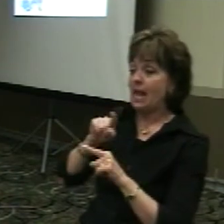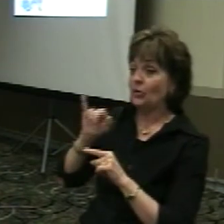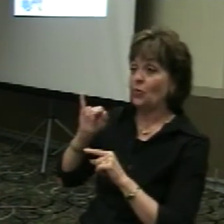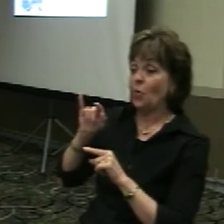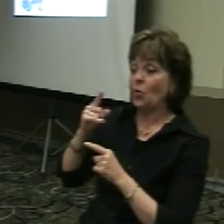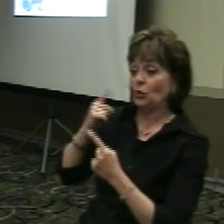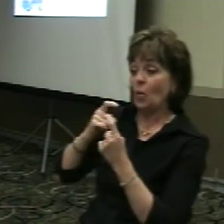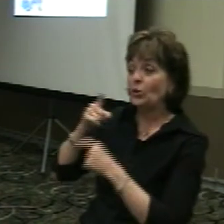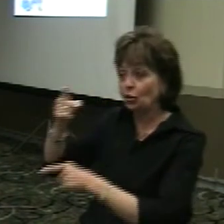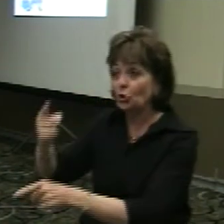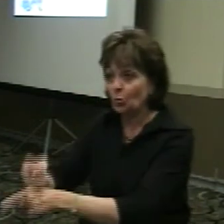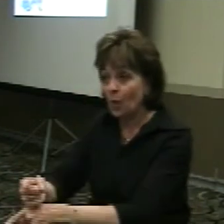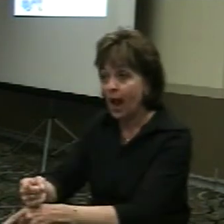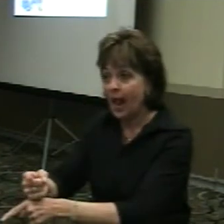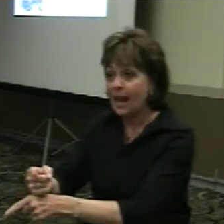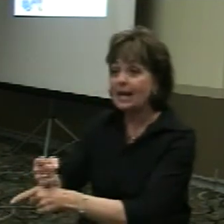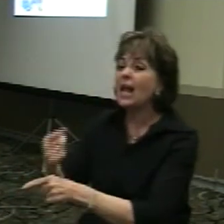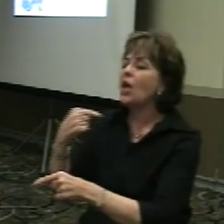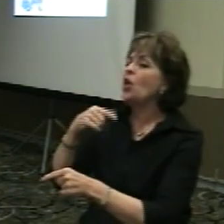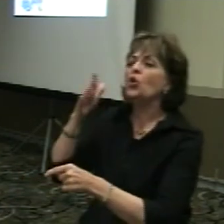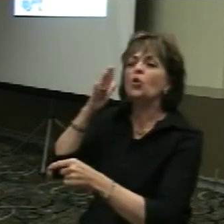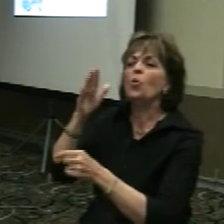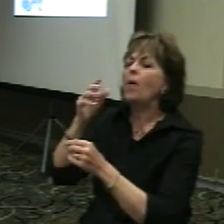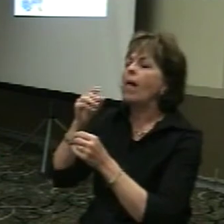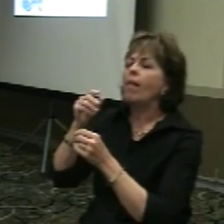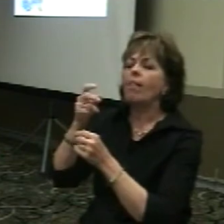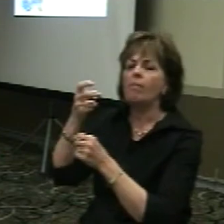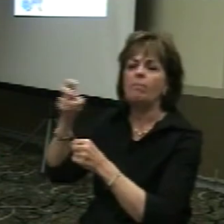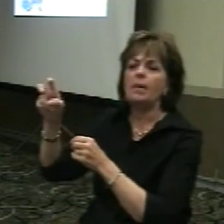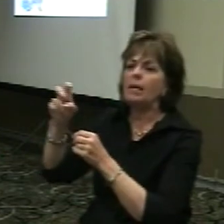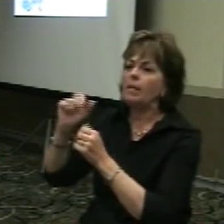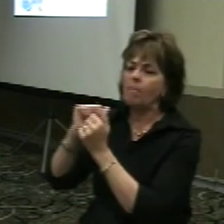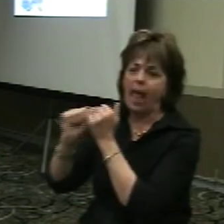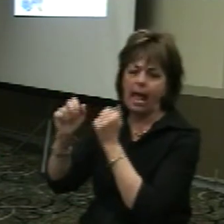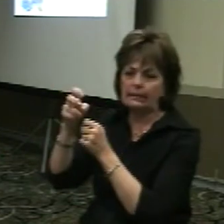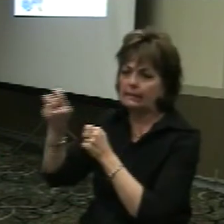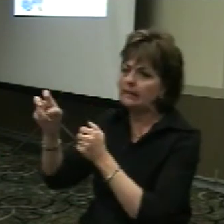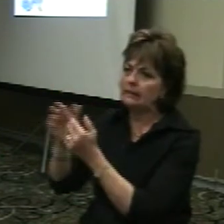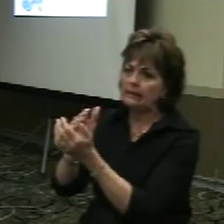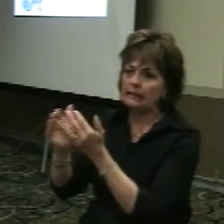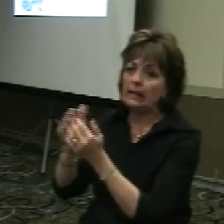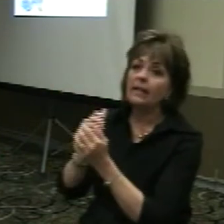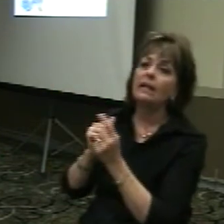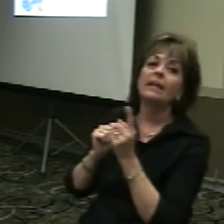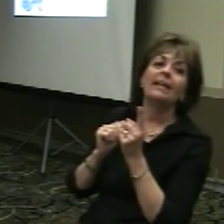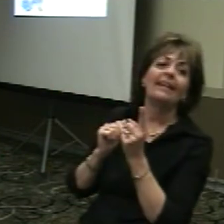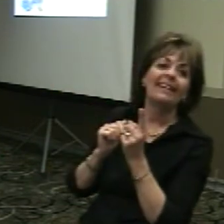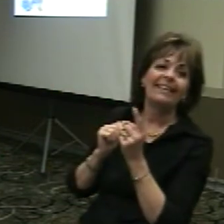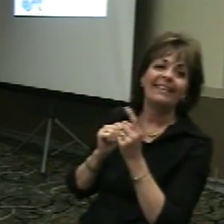are absolutely right. We are going to pass you on. And thank you for awakening us.